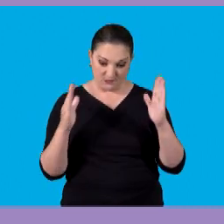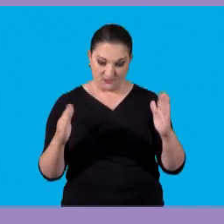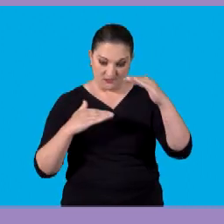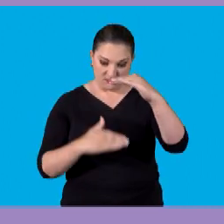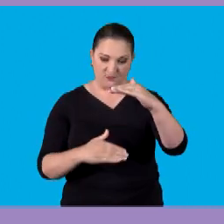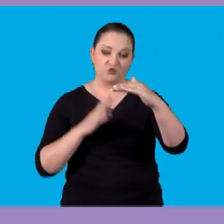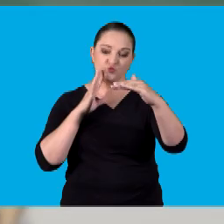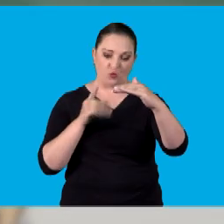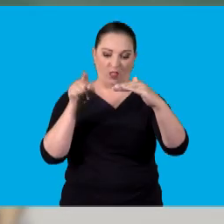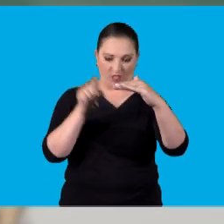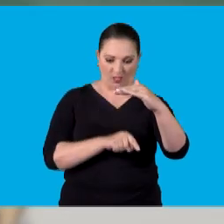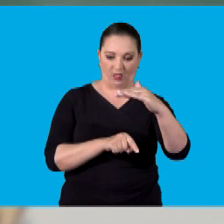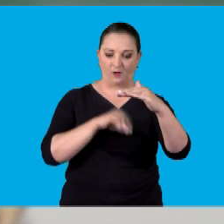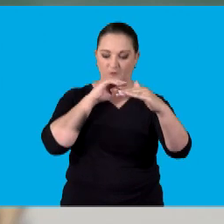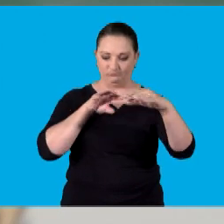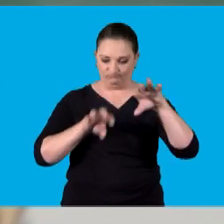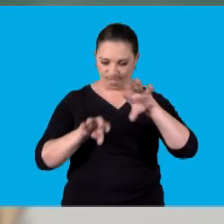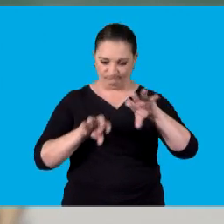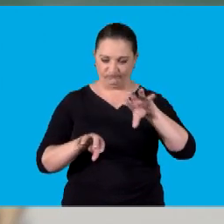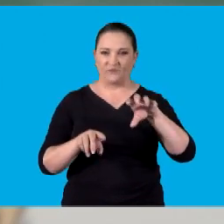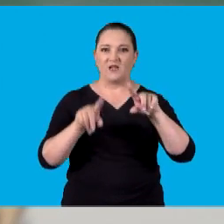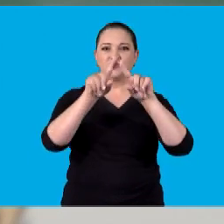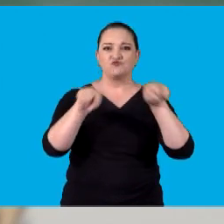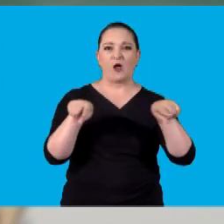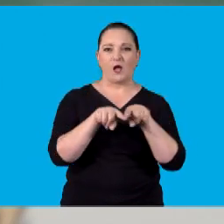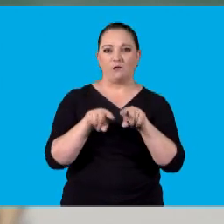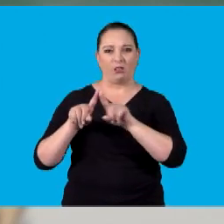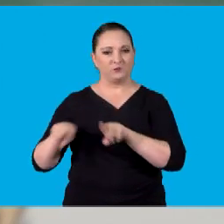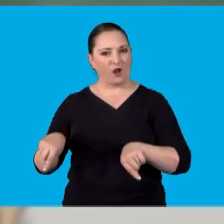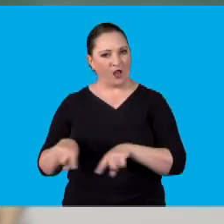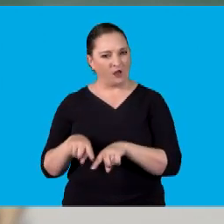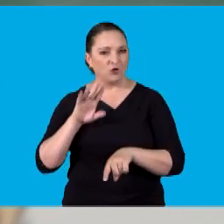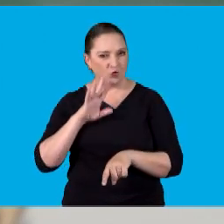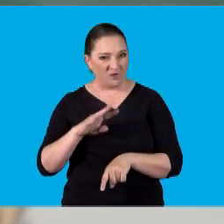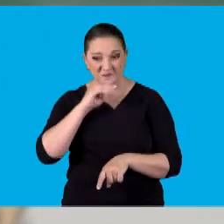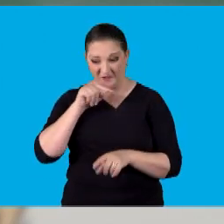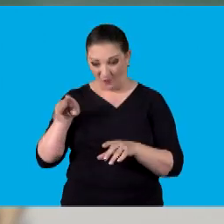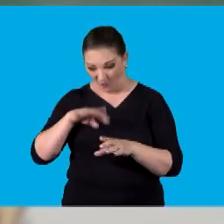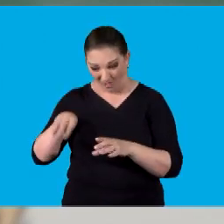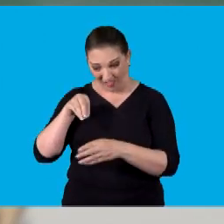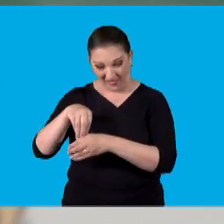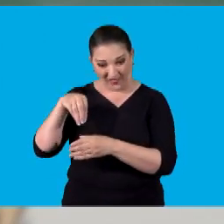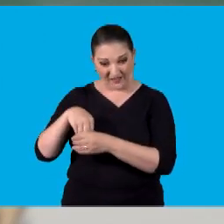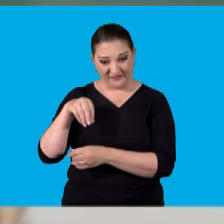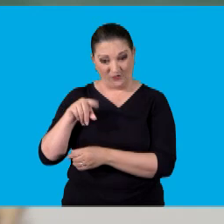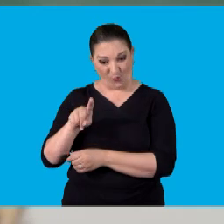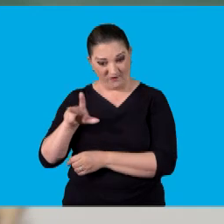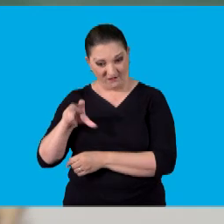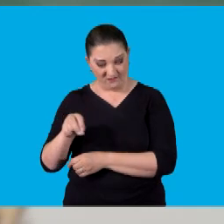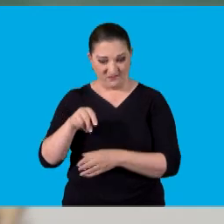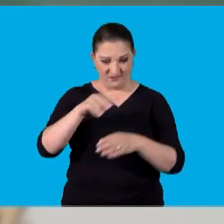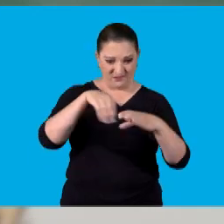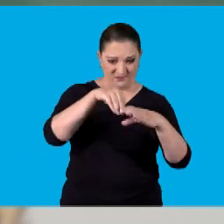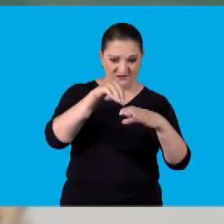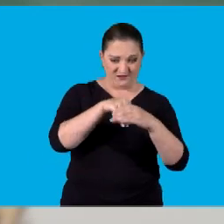split the quadrilateral into two triangles. And if each triangle is equals to 180 degrees when it comes to the